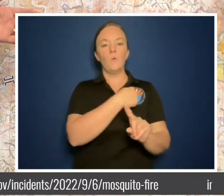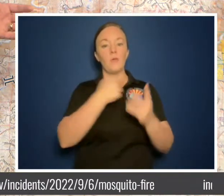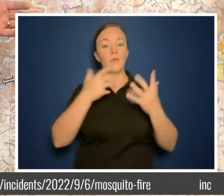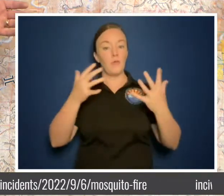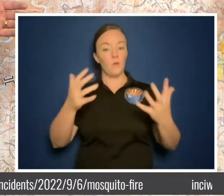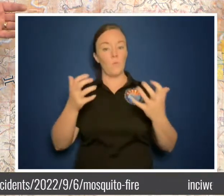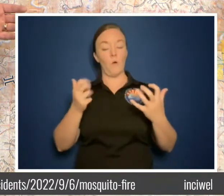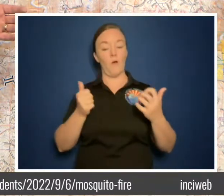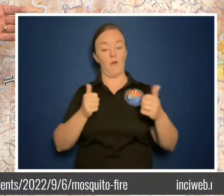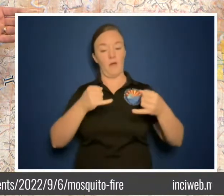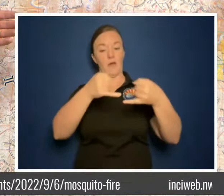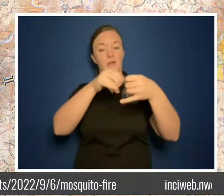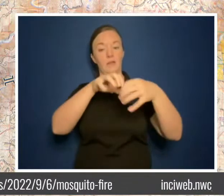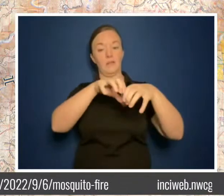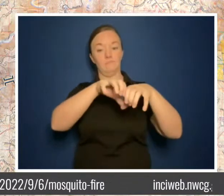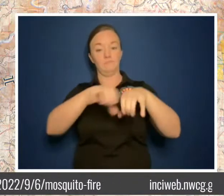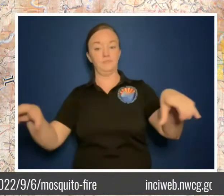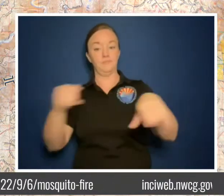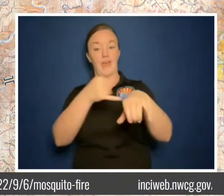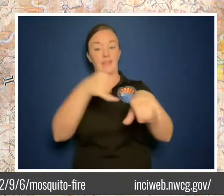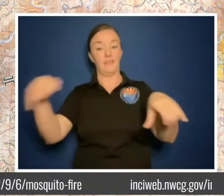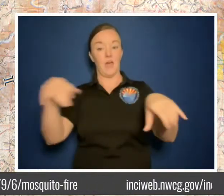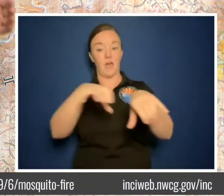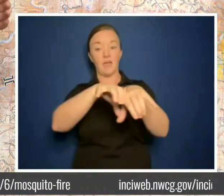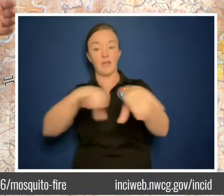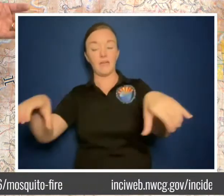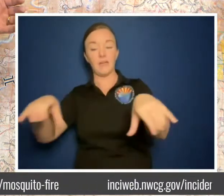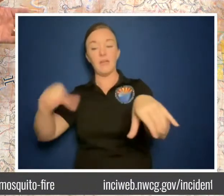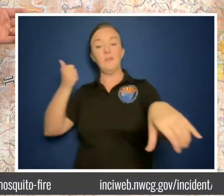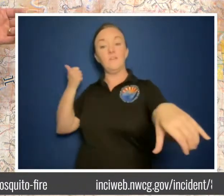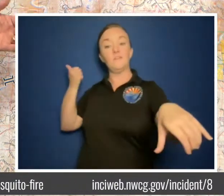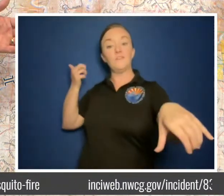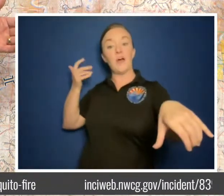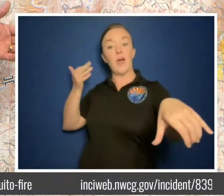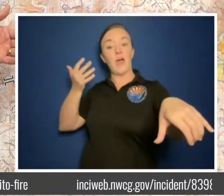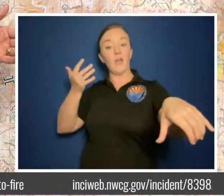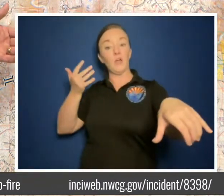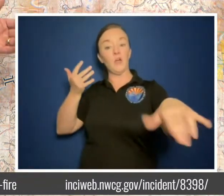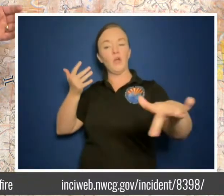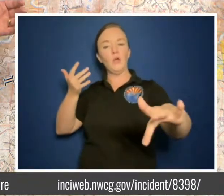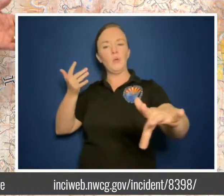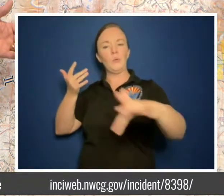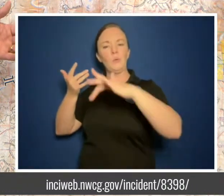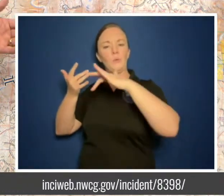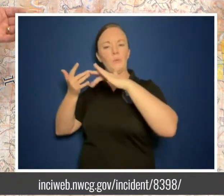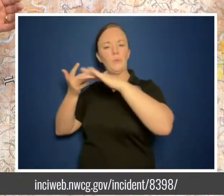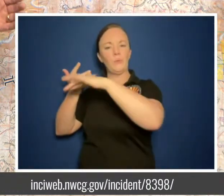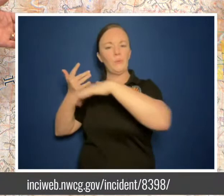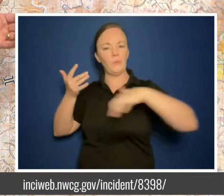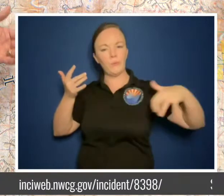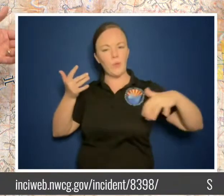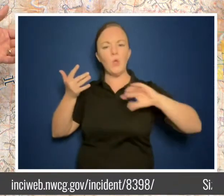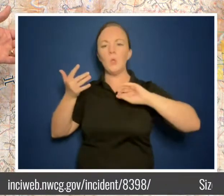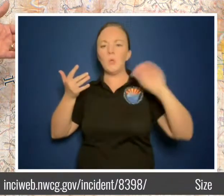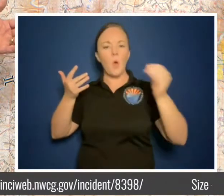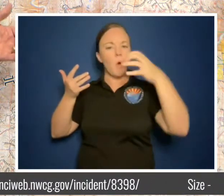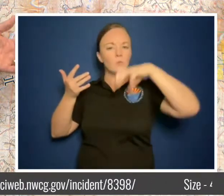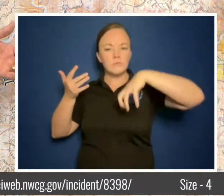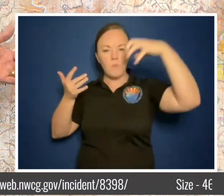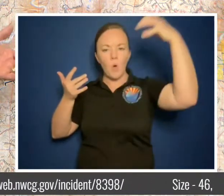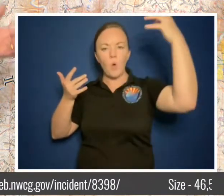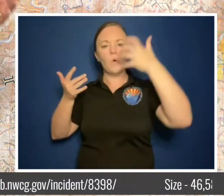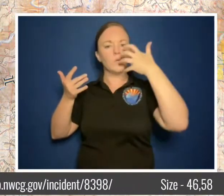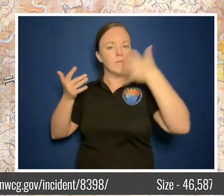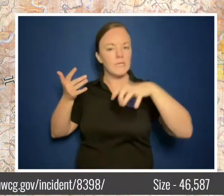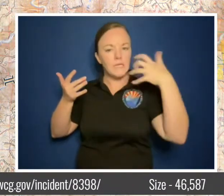those things I just spoke about, that no longer has any smokes, heat, or ability